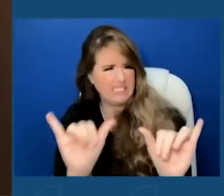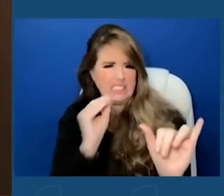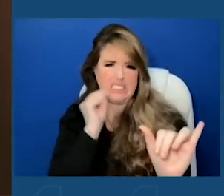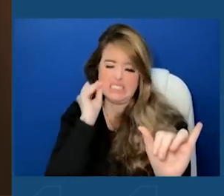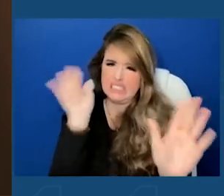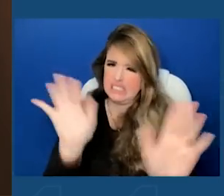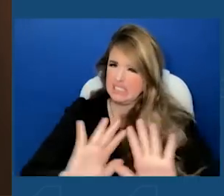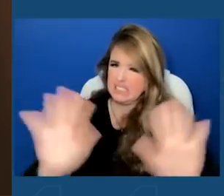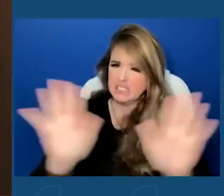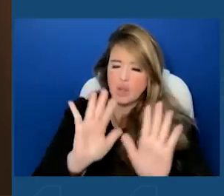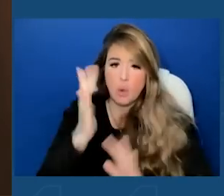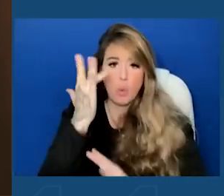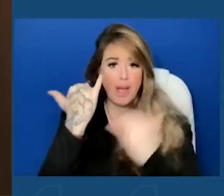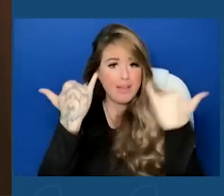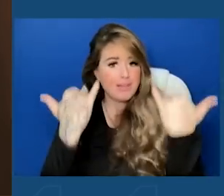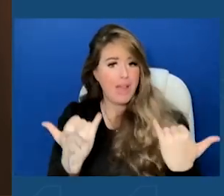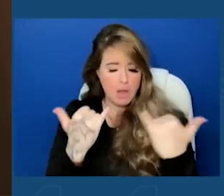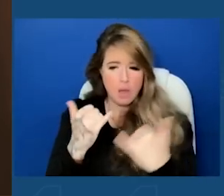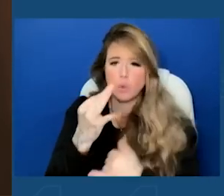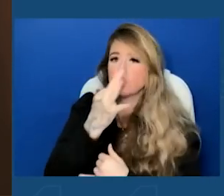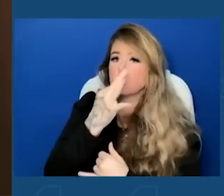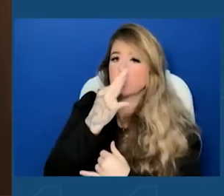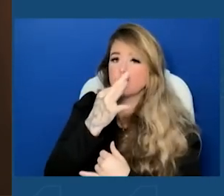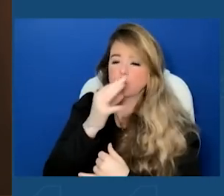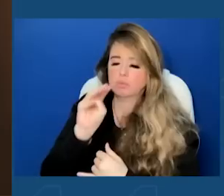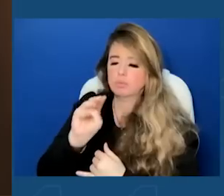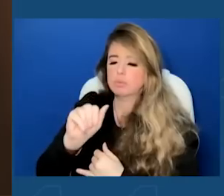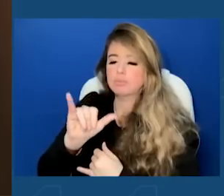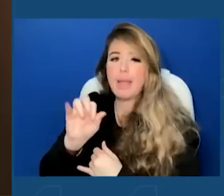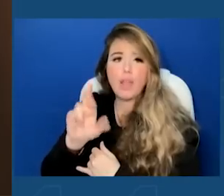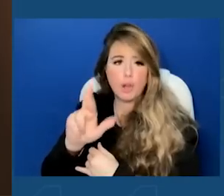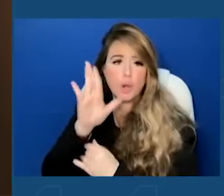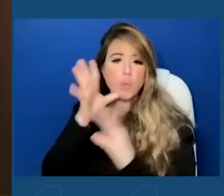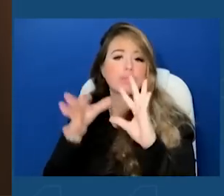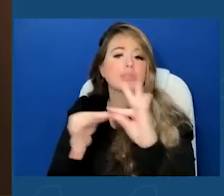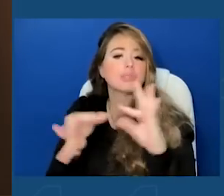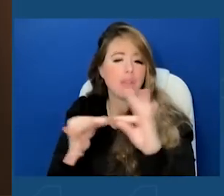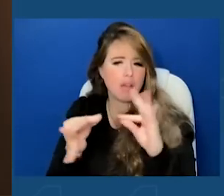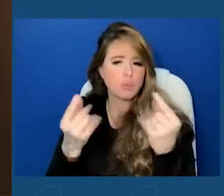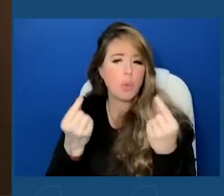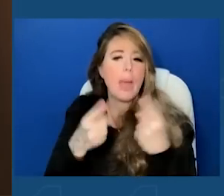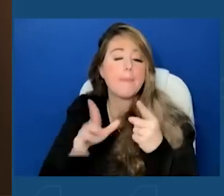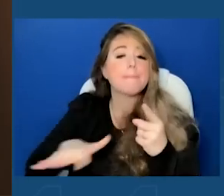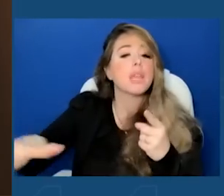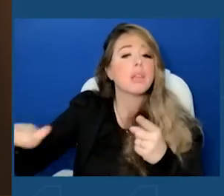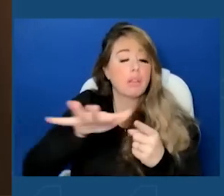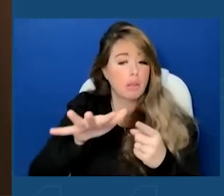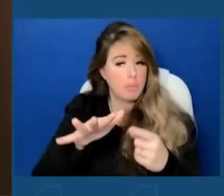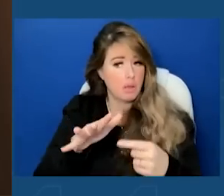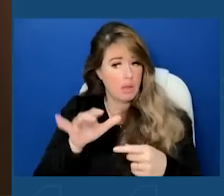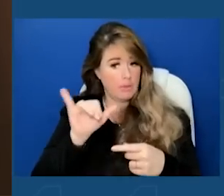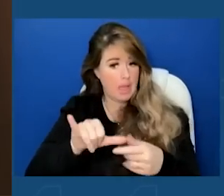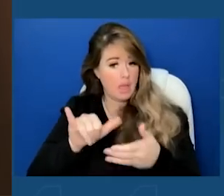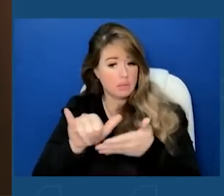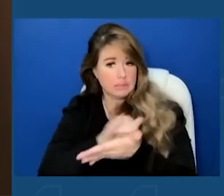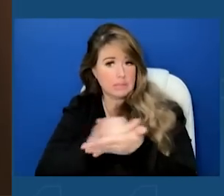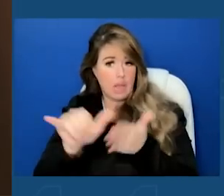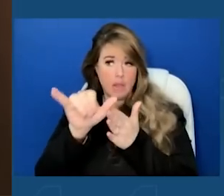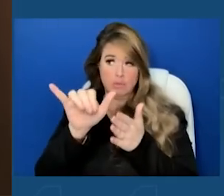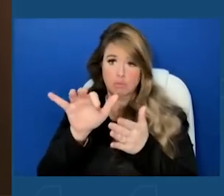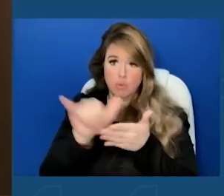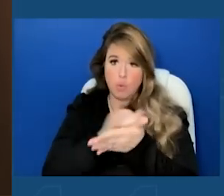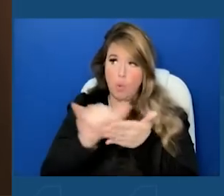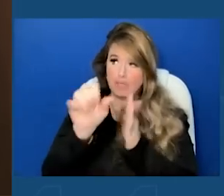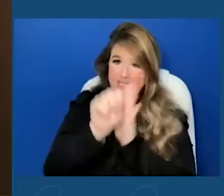county executive and the mayor can address what's going on in their municipalities, but the driving bans that we have here at the state level, the New York State